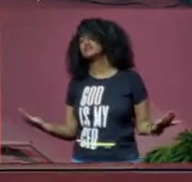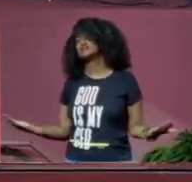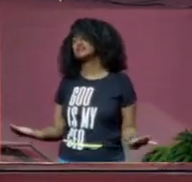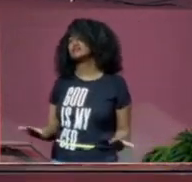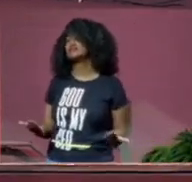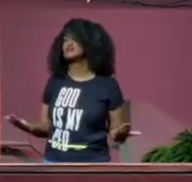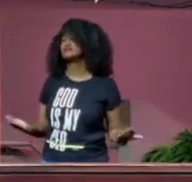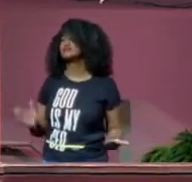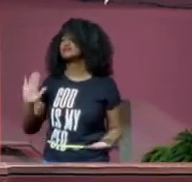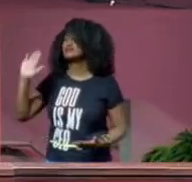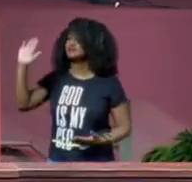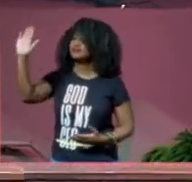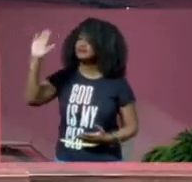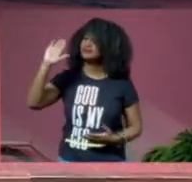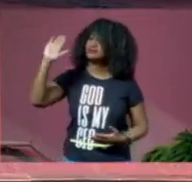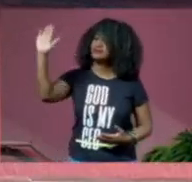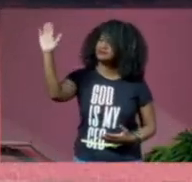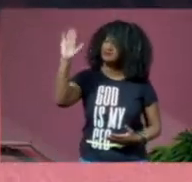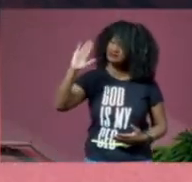come